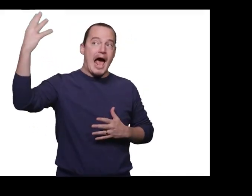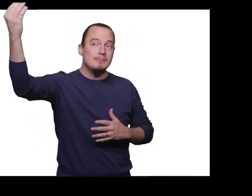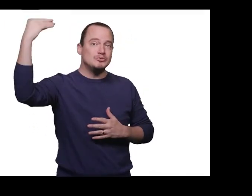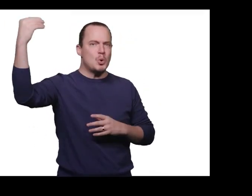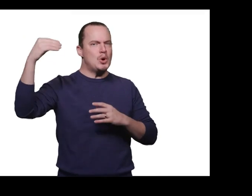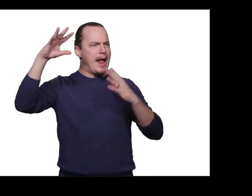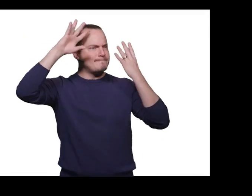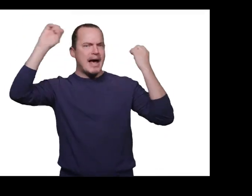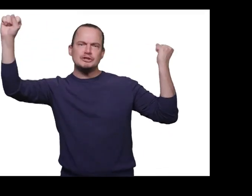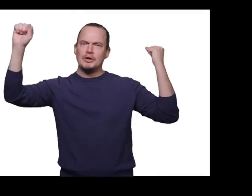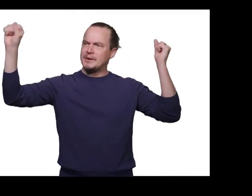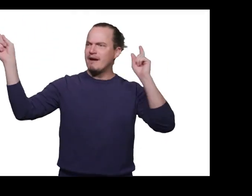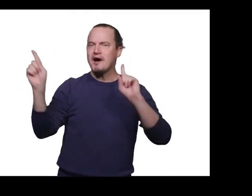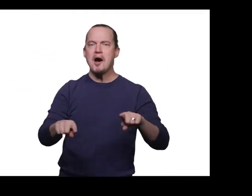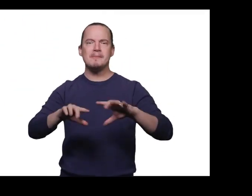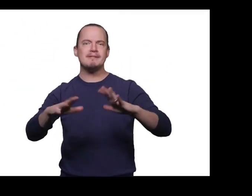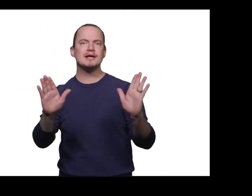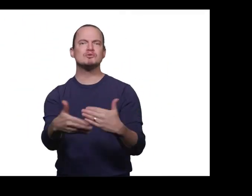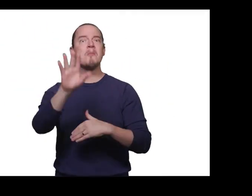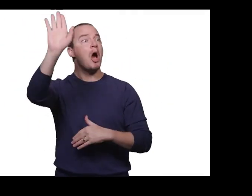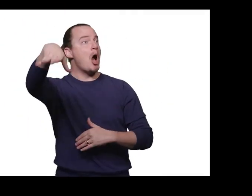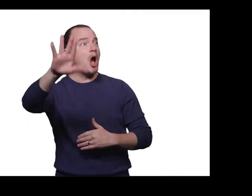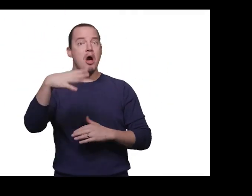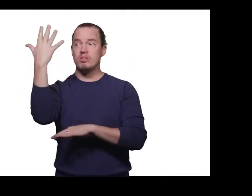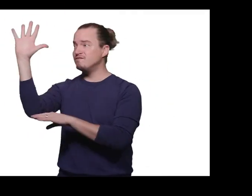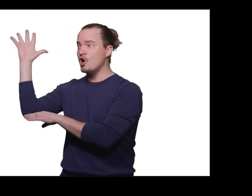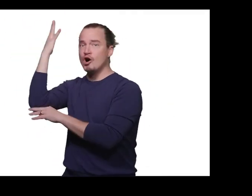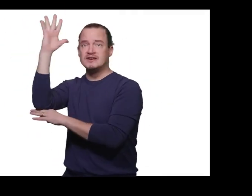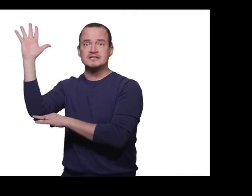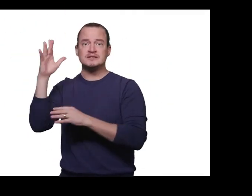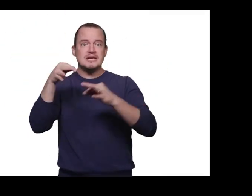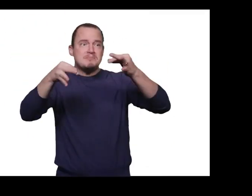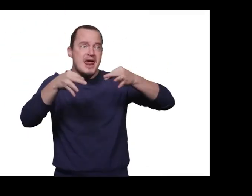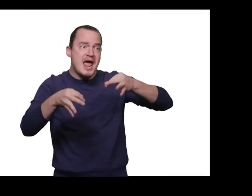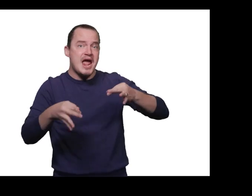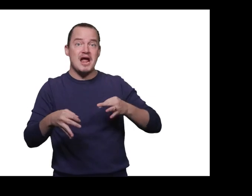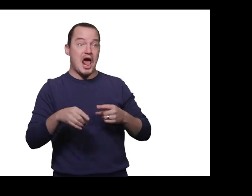who visits the classroom and talks all about the woodland forest until